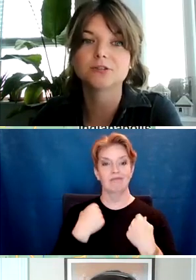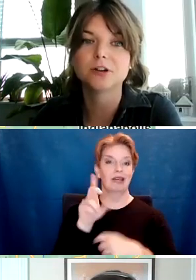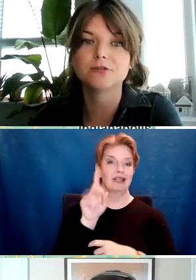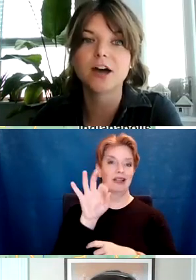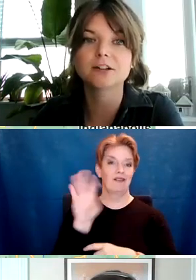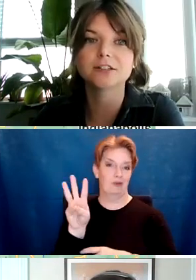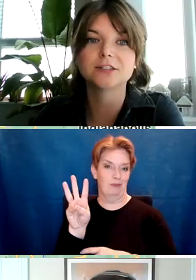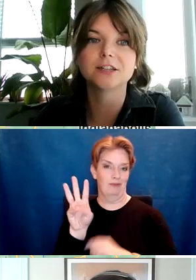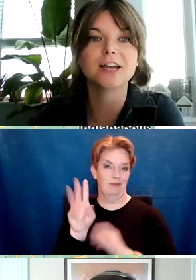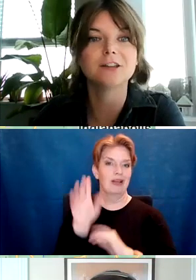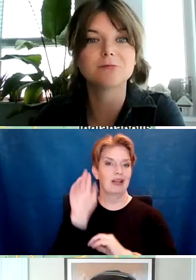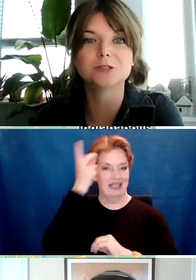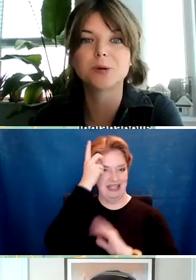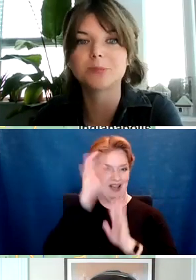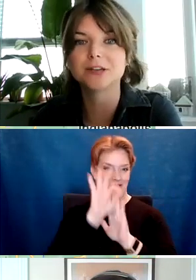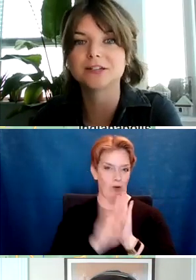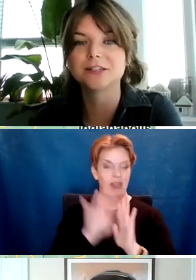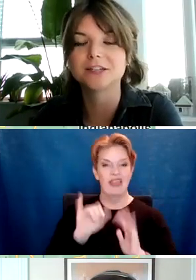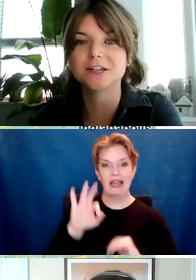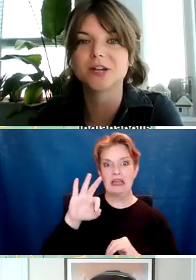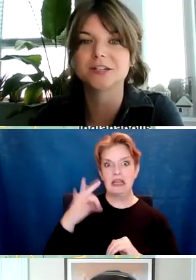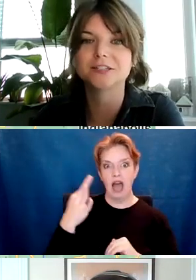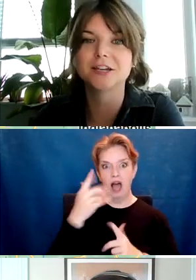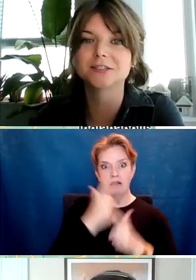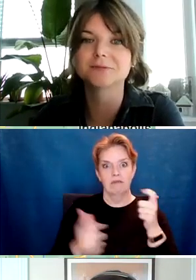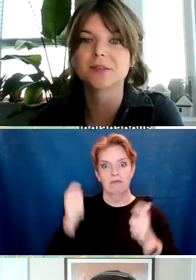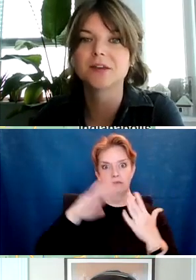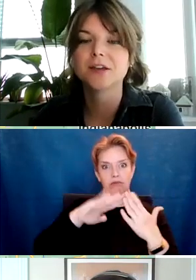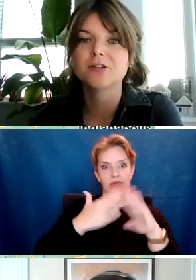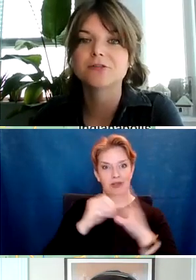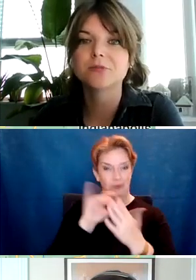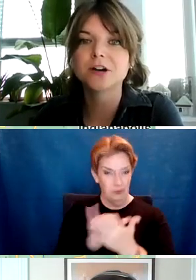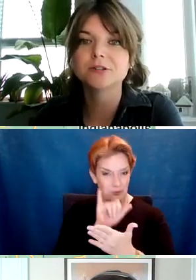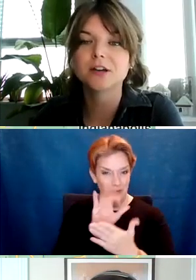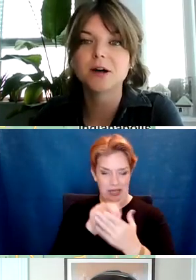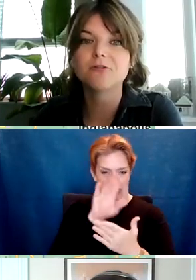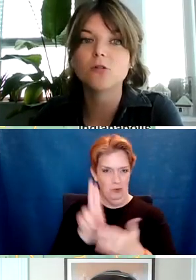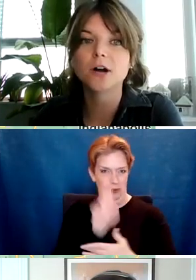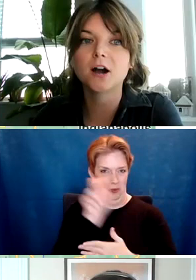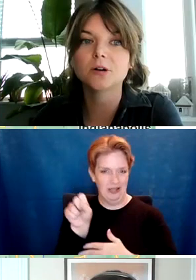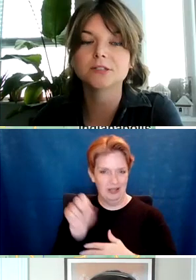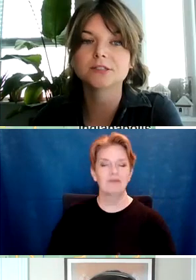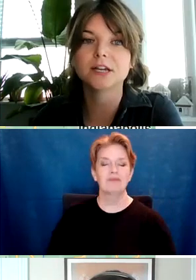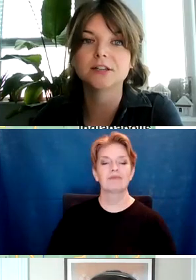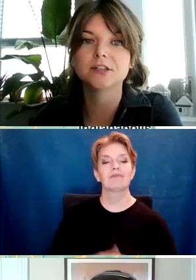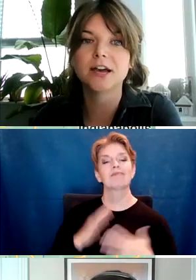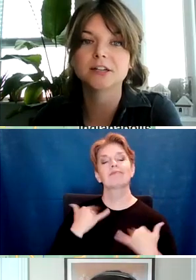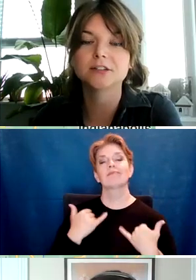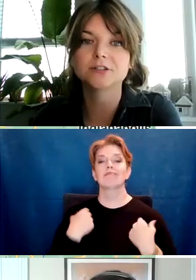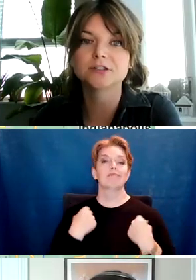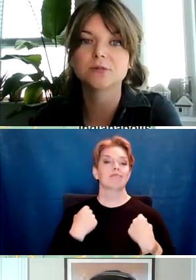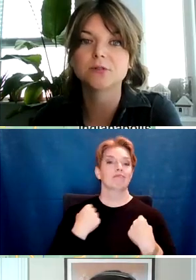which, fun fact, it's the 9th most populated city in the United States. From there, we'll take about 4 hours to get